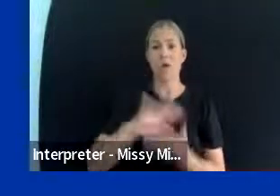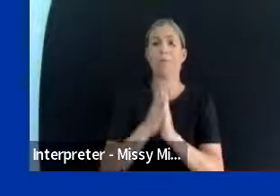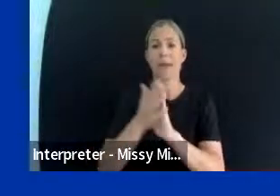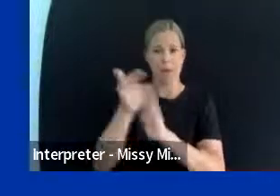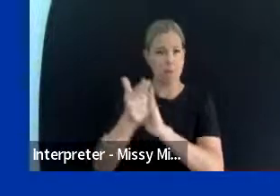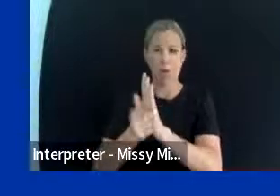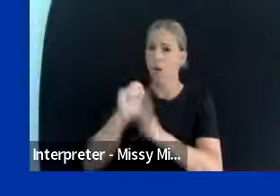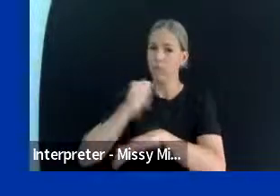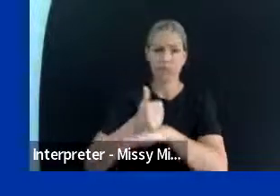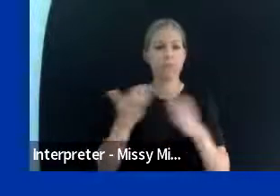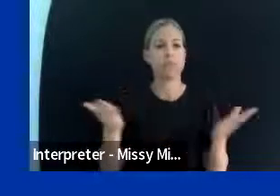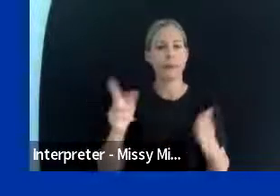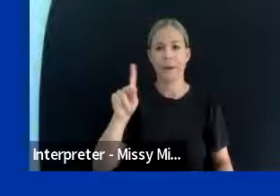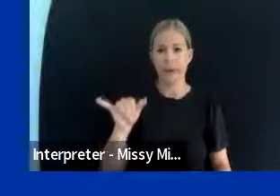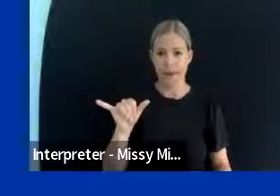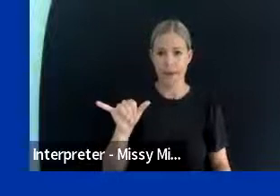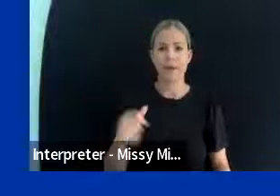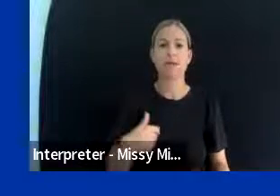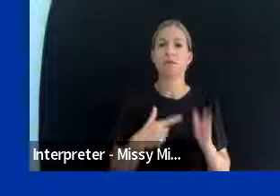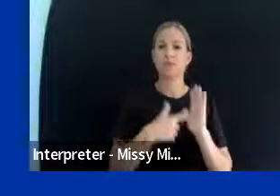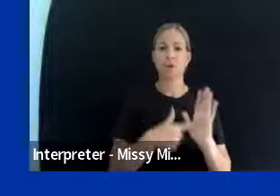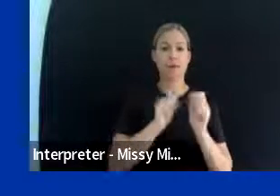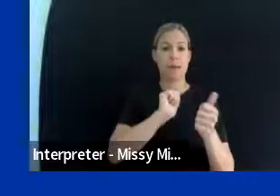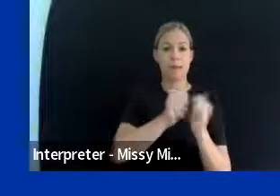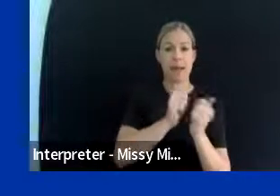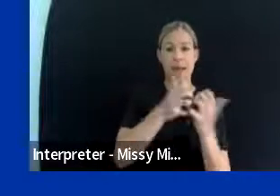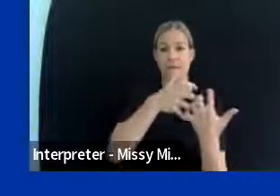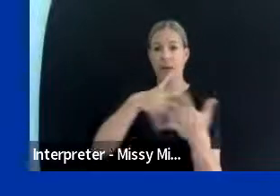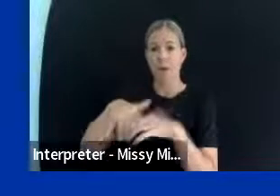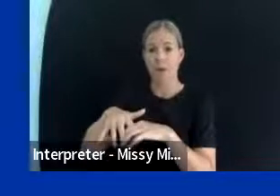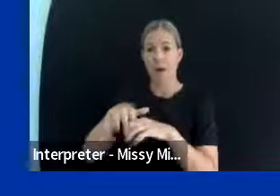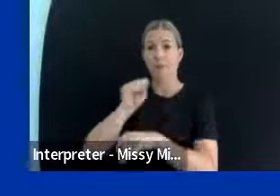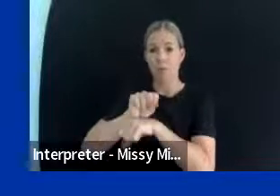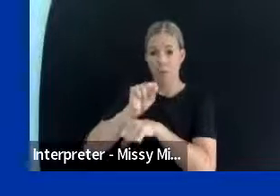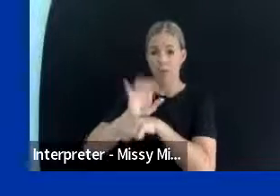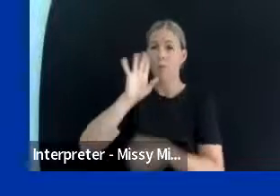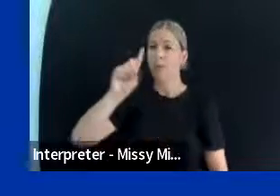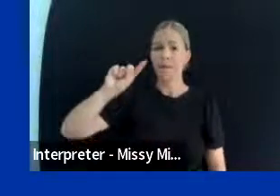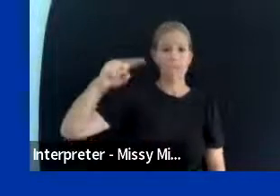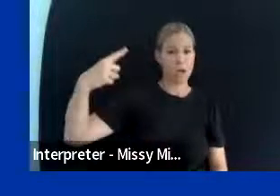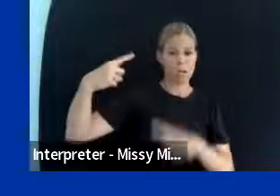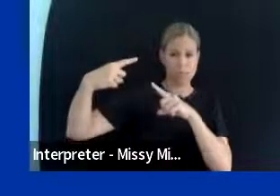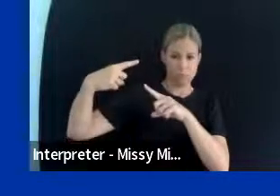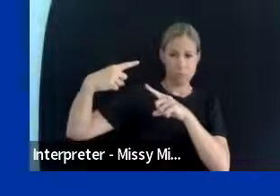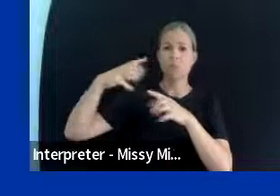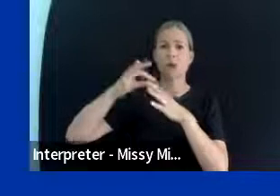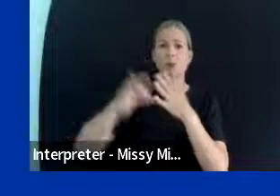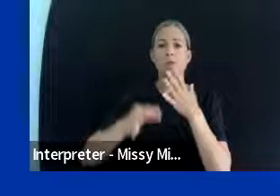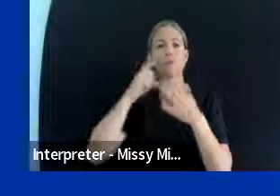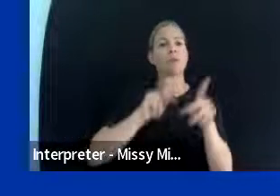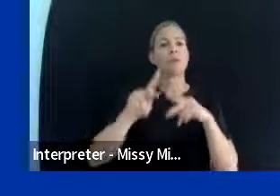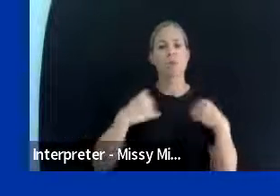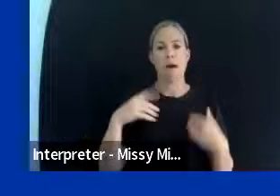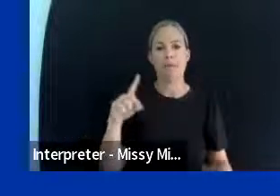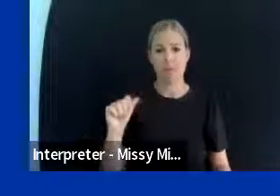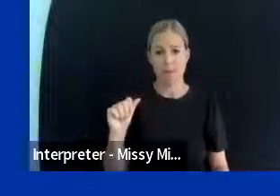it clearly states the competitive integrated employment in the community shall be considered the first and primary option for persons with disabilities of